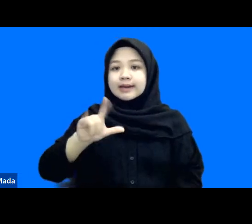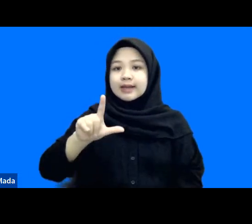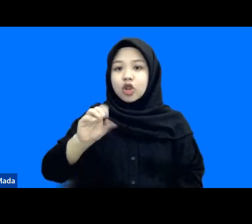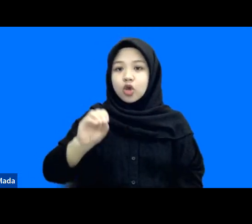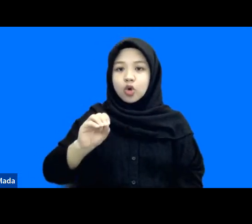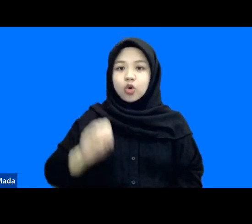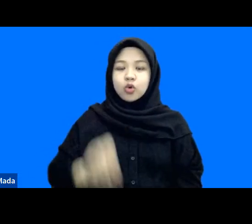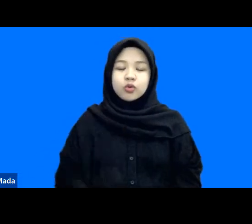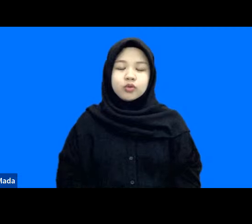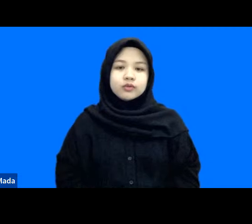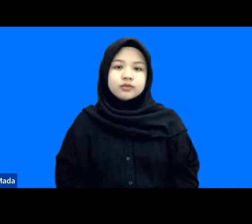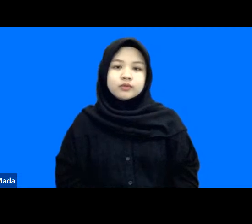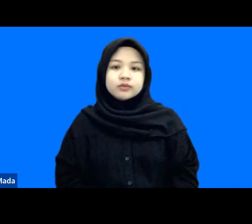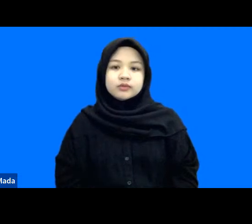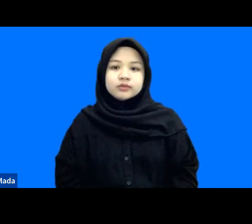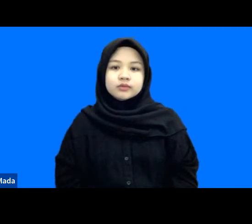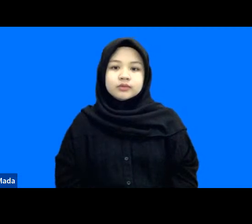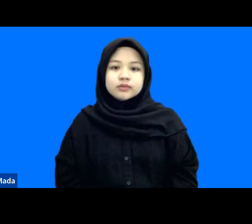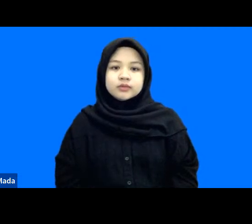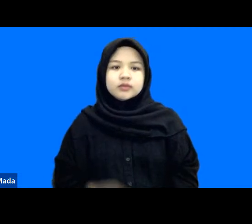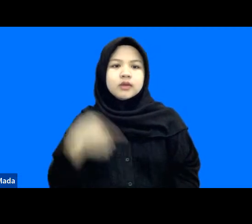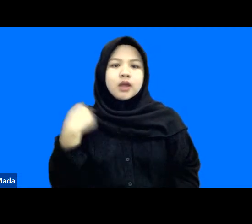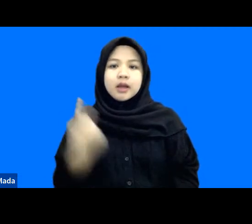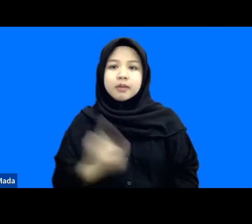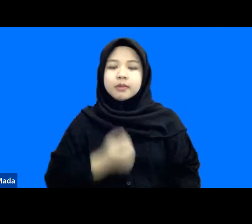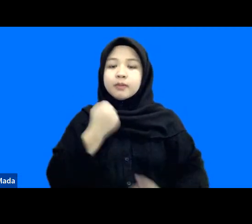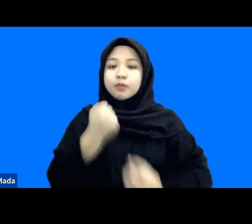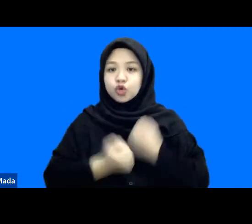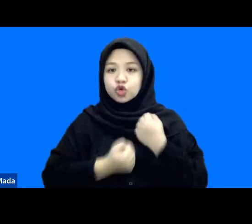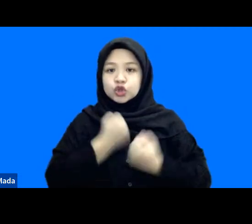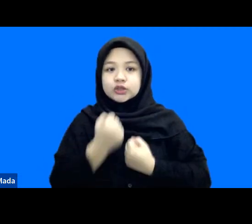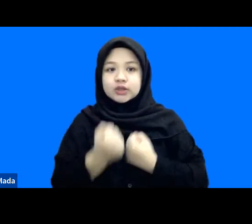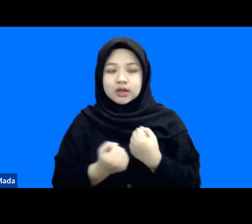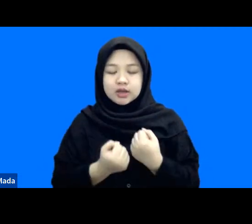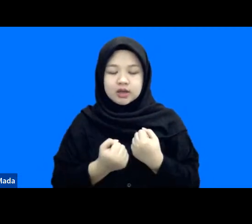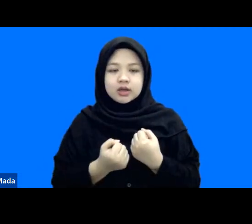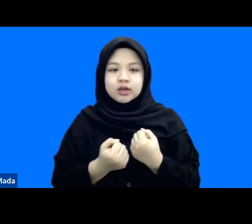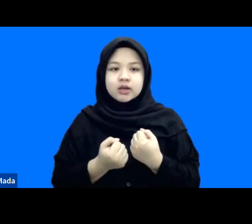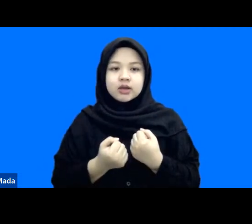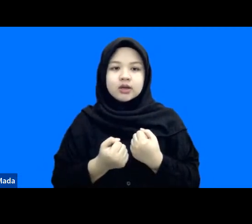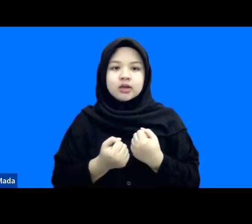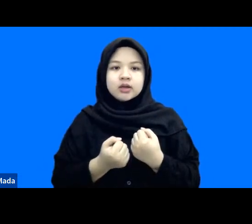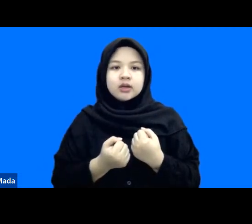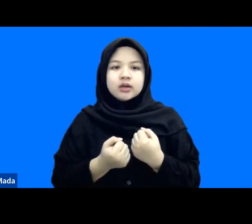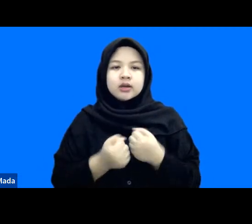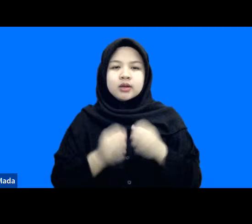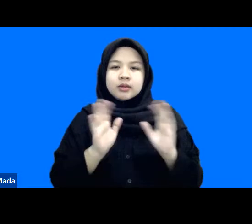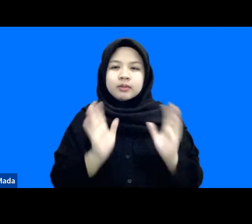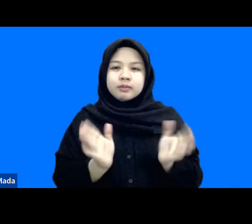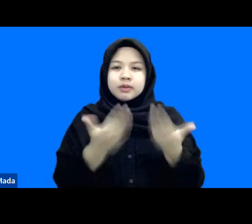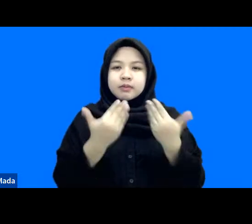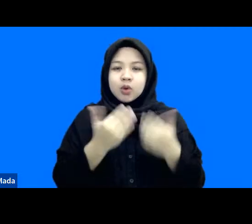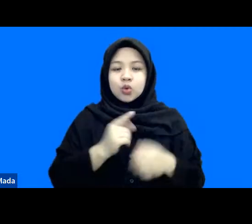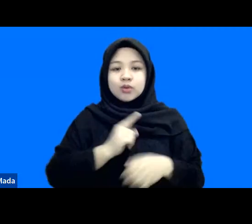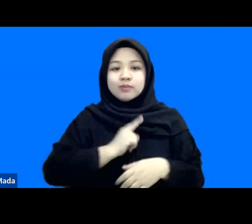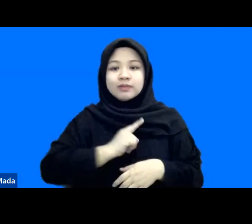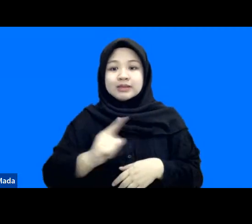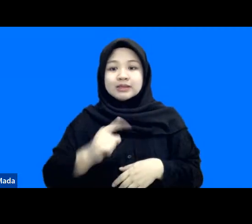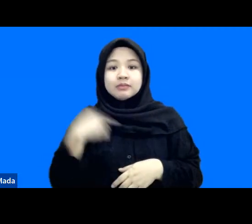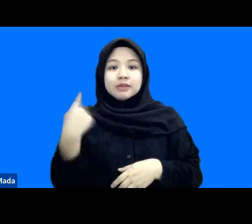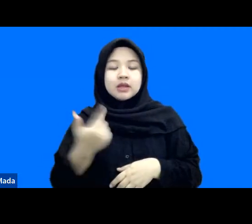we try to keep our principle to work collaboratively, strongly,